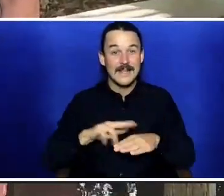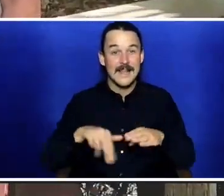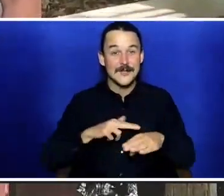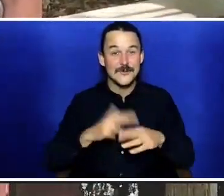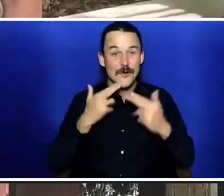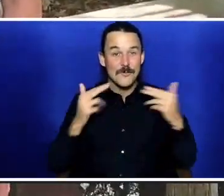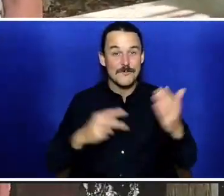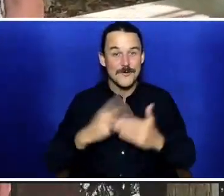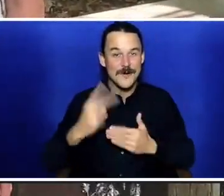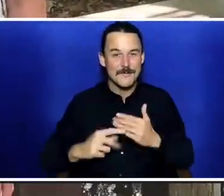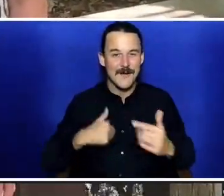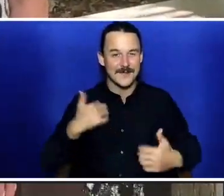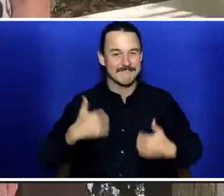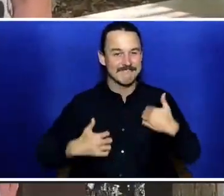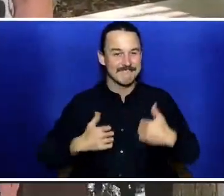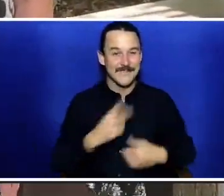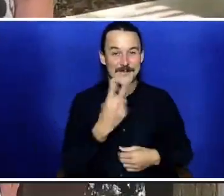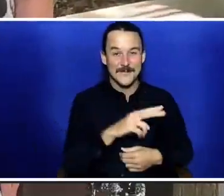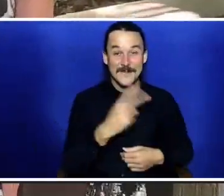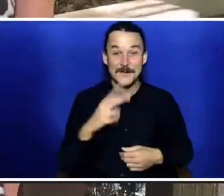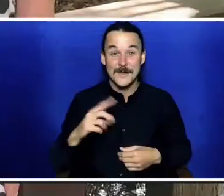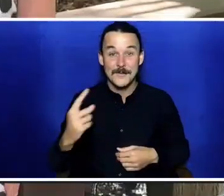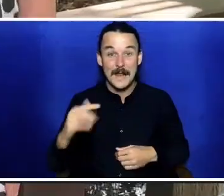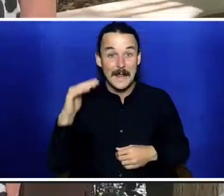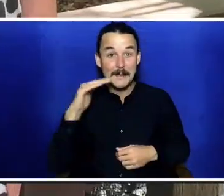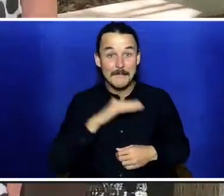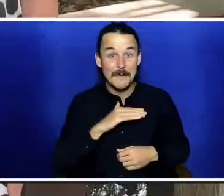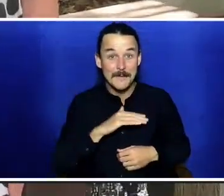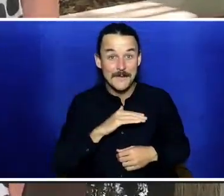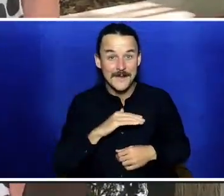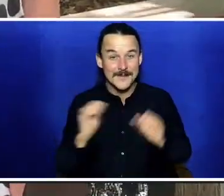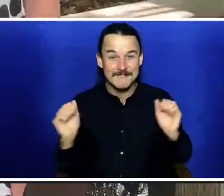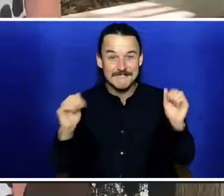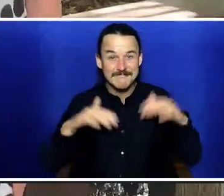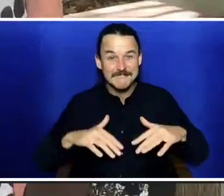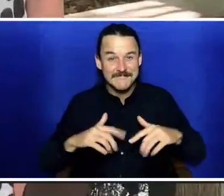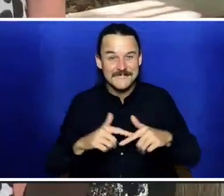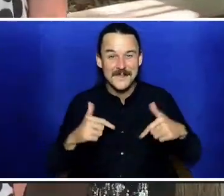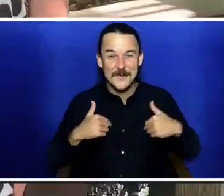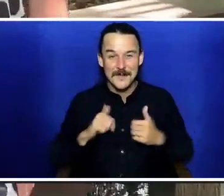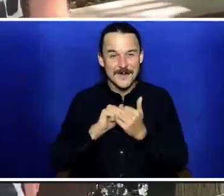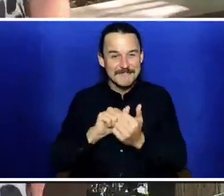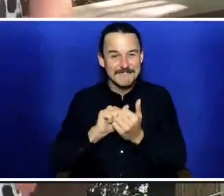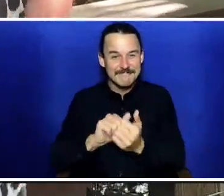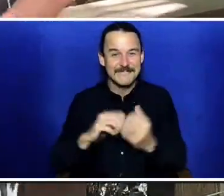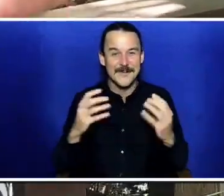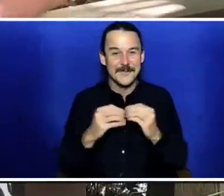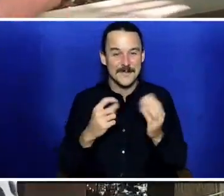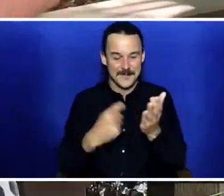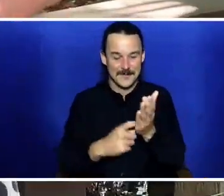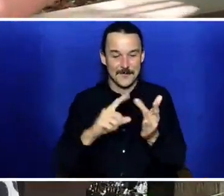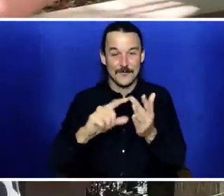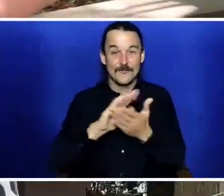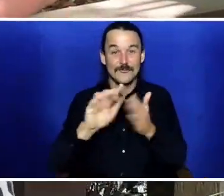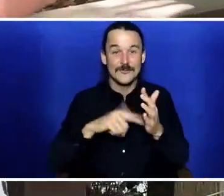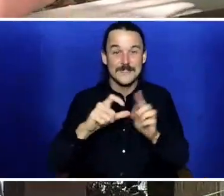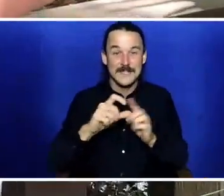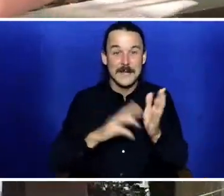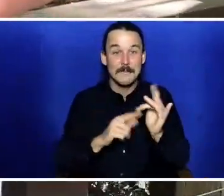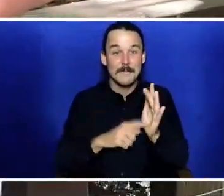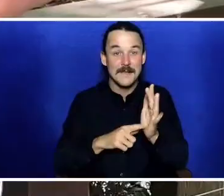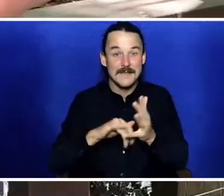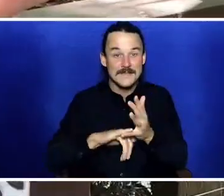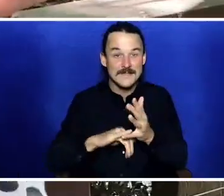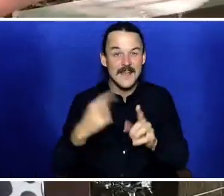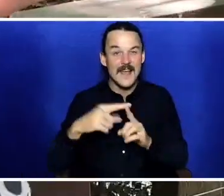2021, the program is coming to Melbourne. We're collaborating with Richard Mills and Victorian Opera. And